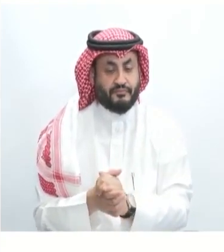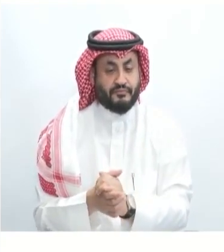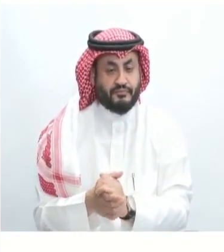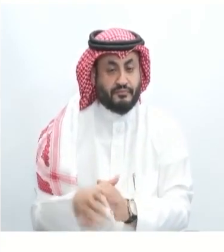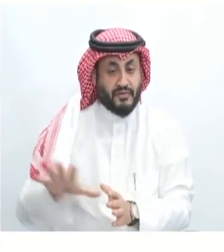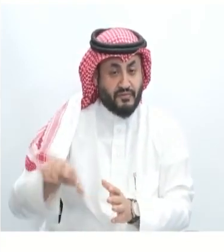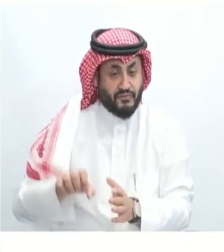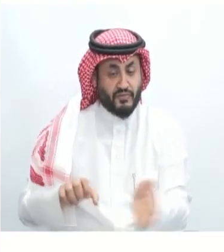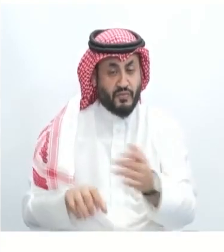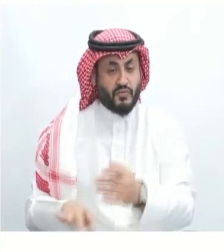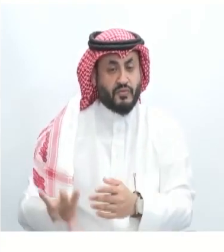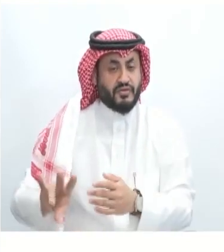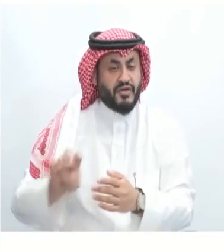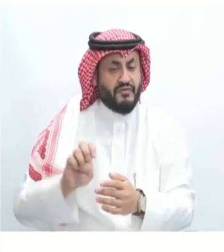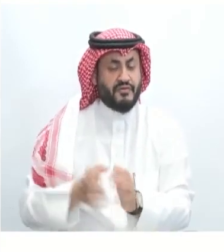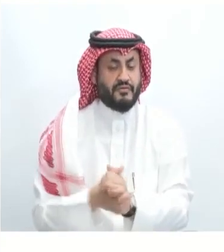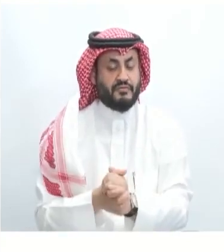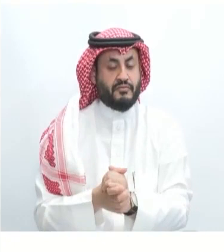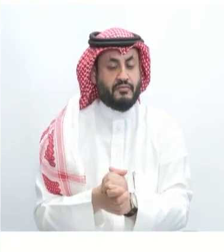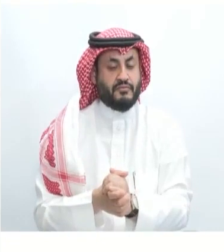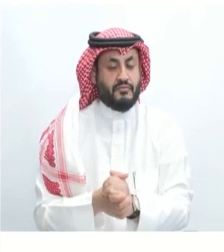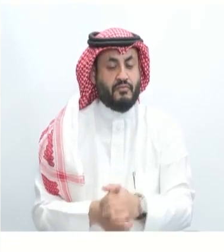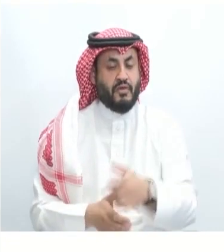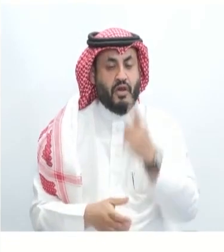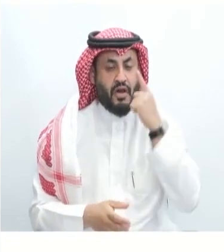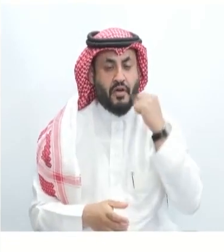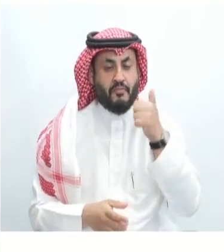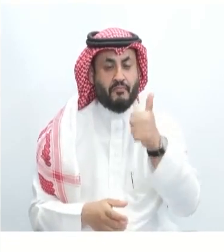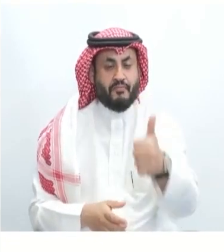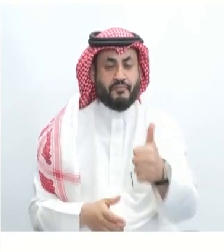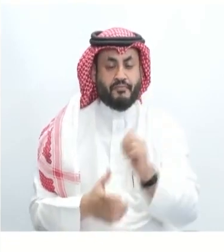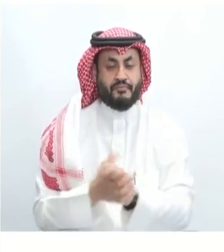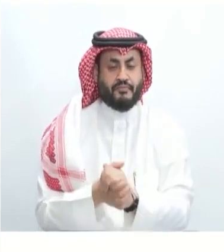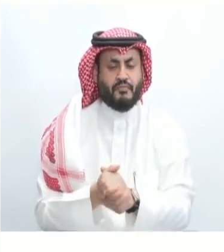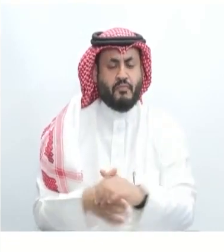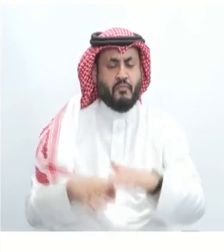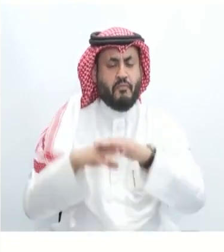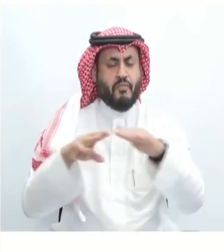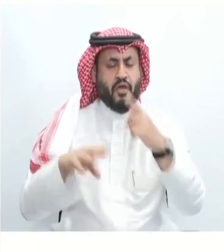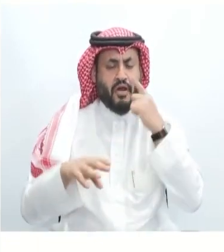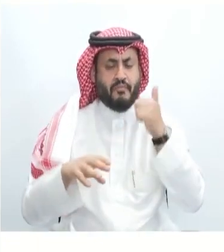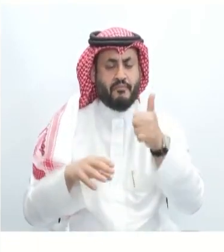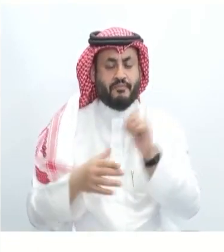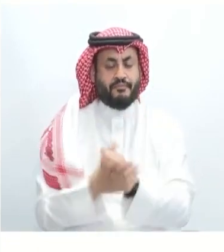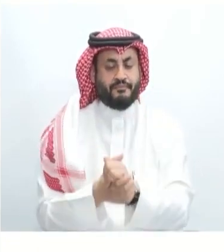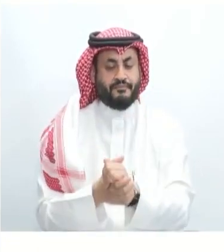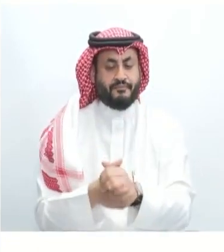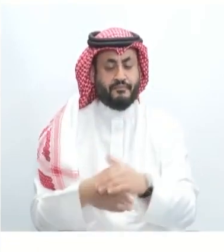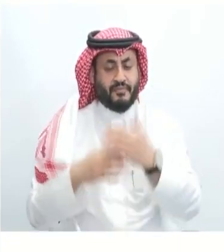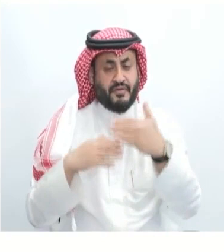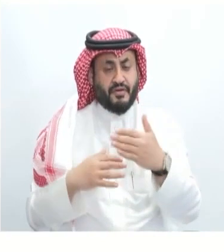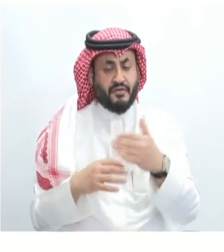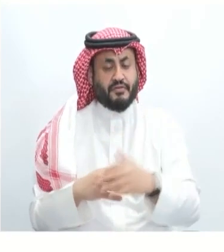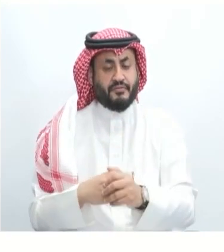to 70 points, then you are living a very healthy life. And if you